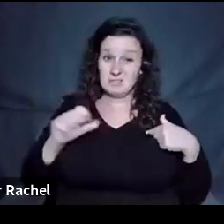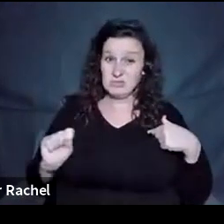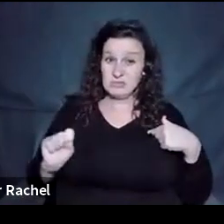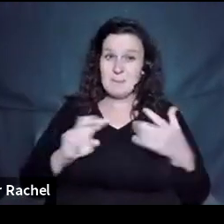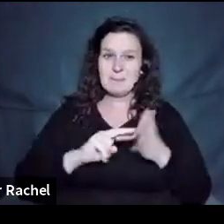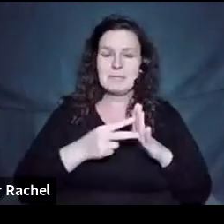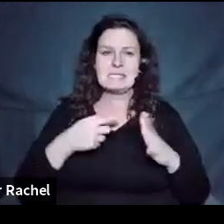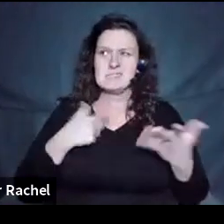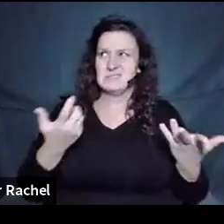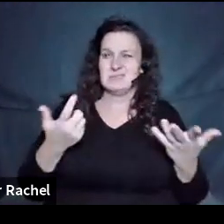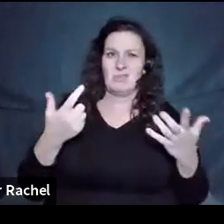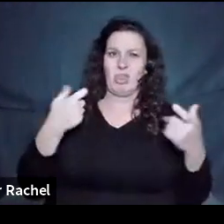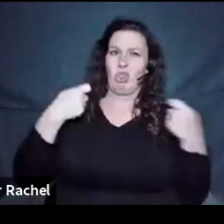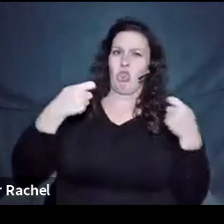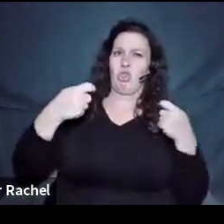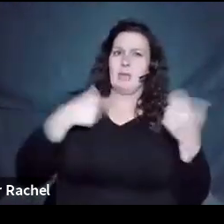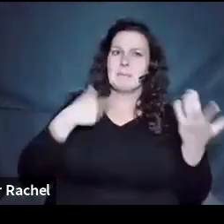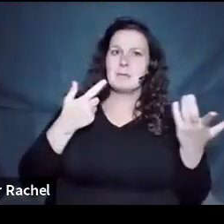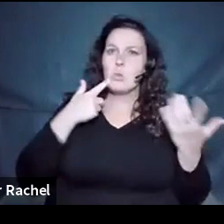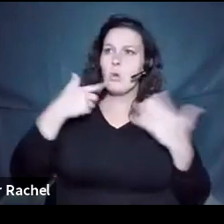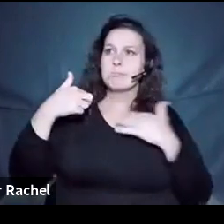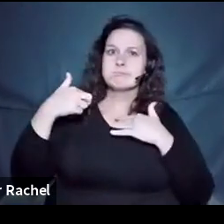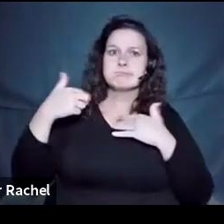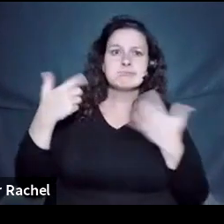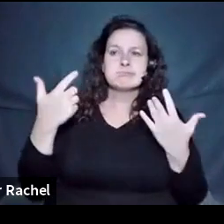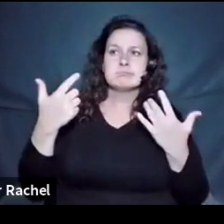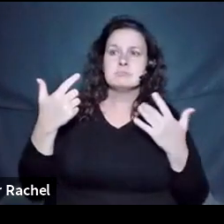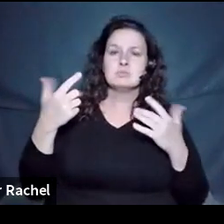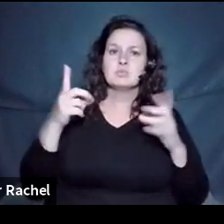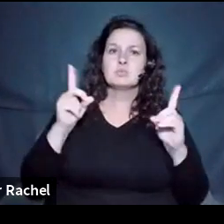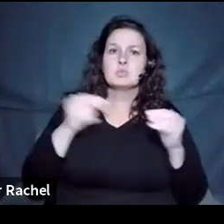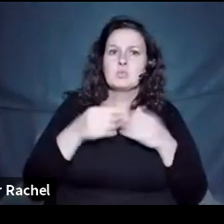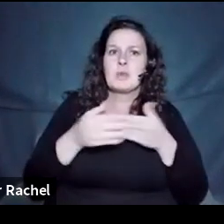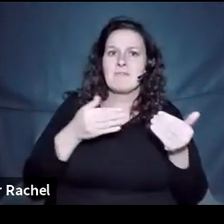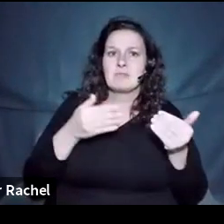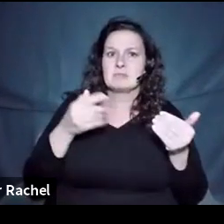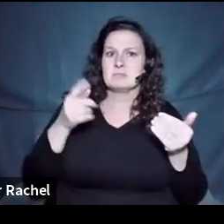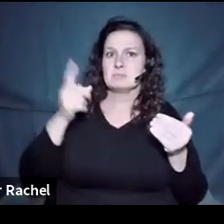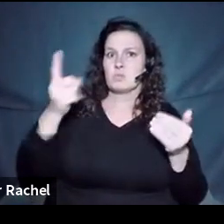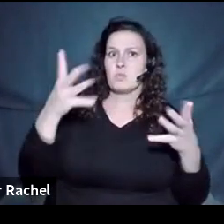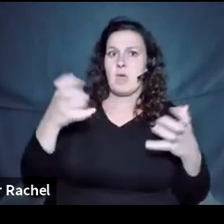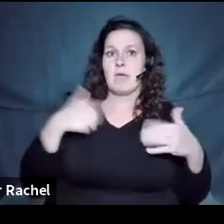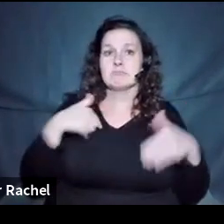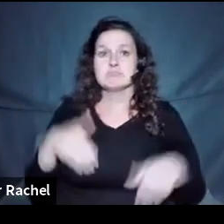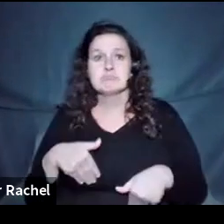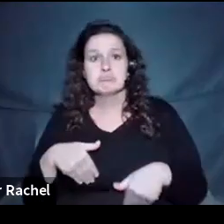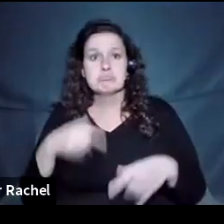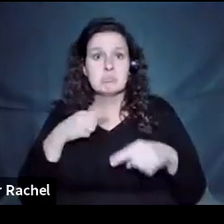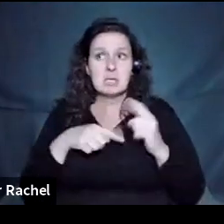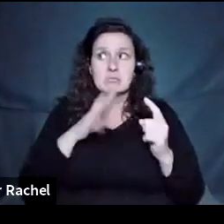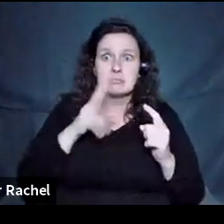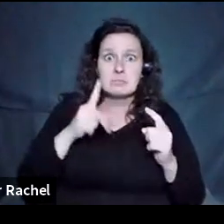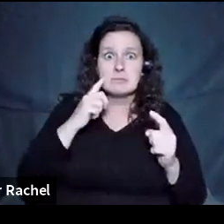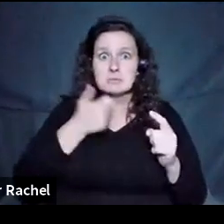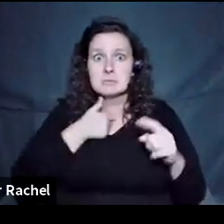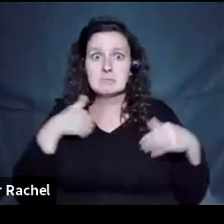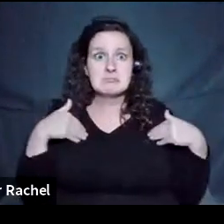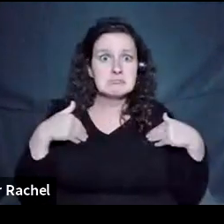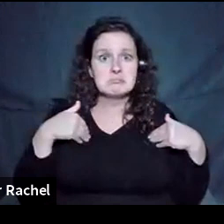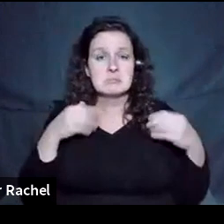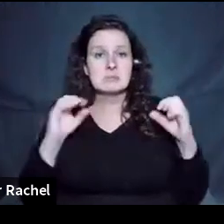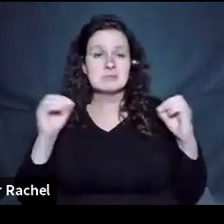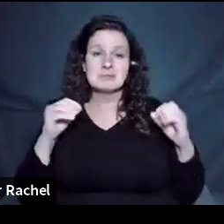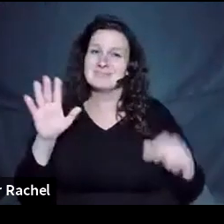doormat. You know, like we're this quiet person that can't, you know, speak up for themselves type of thing. And it's actually helped